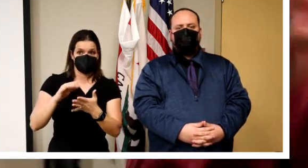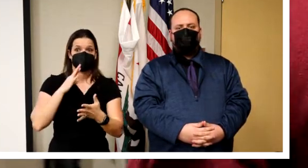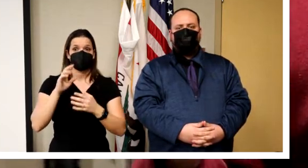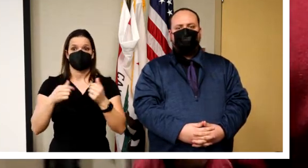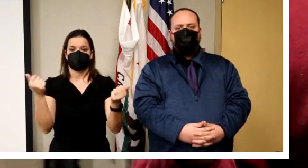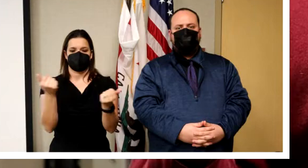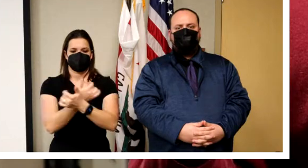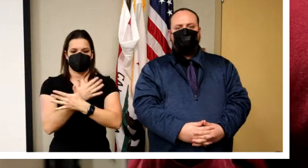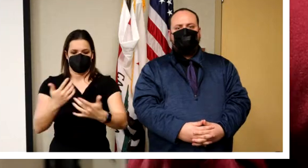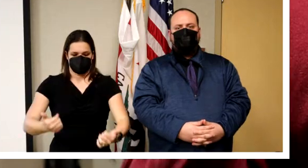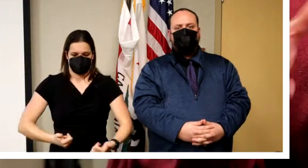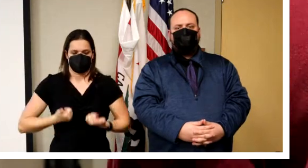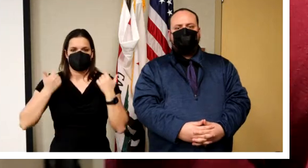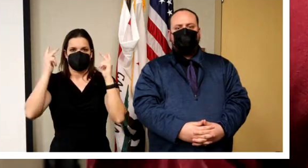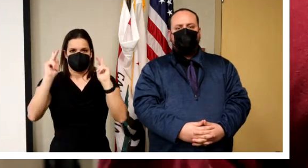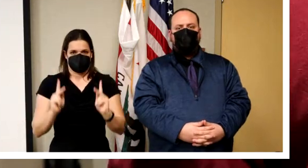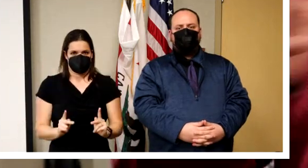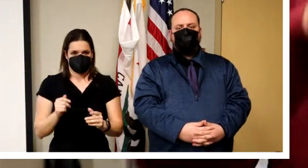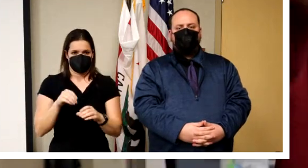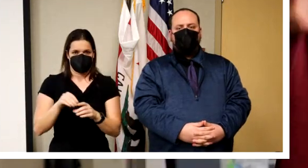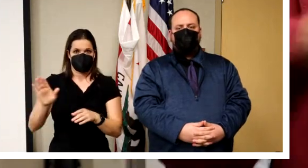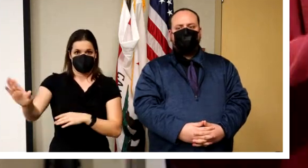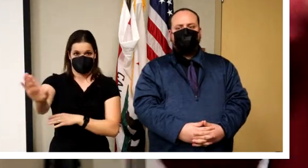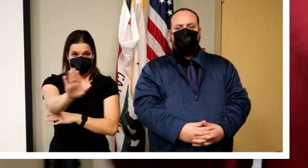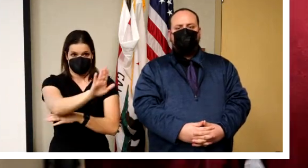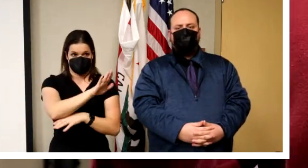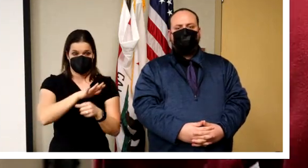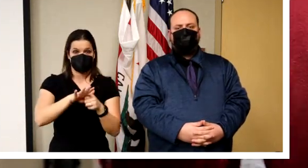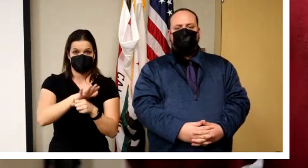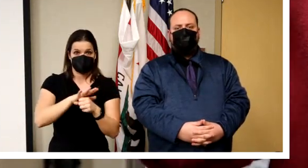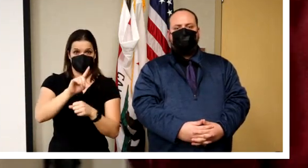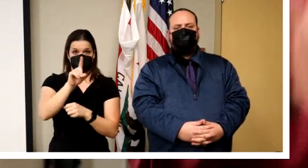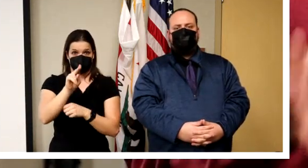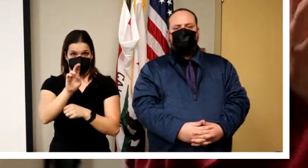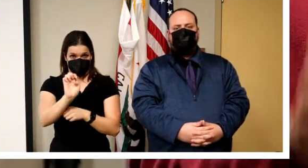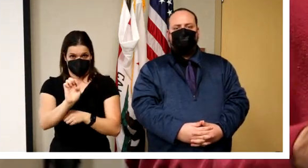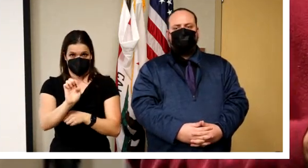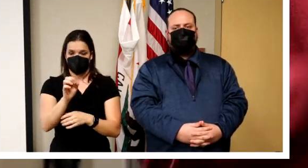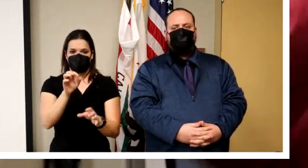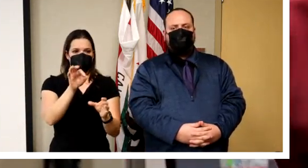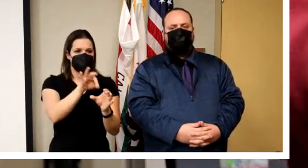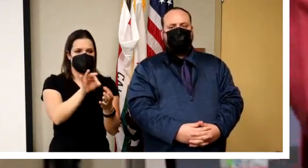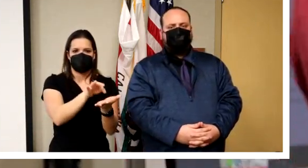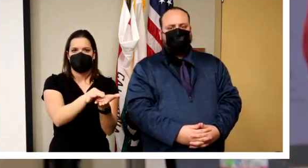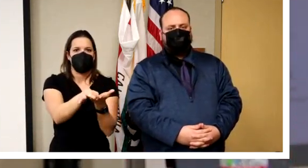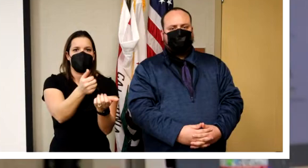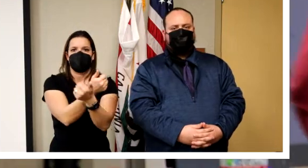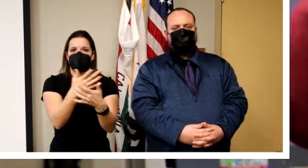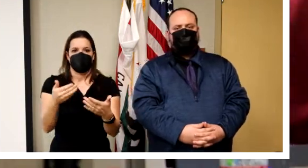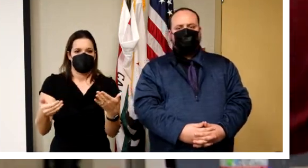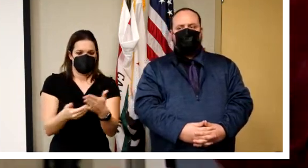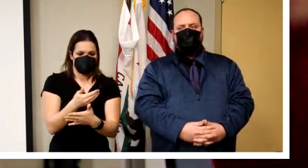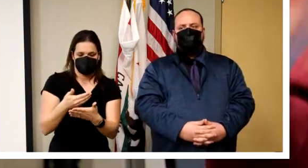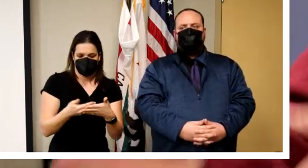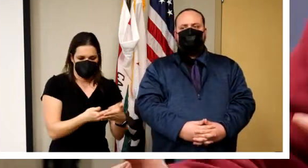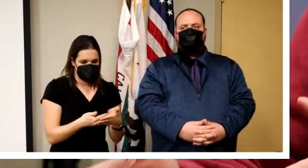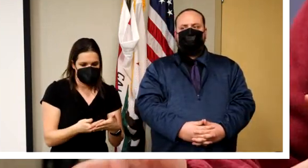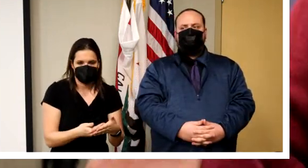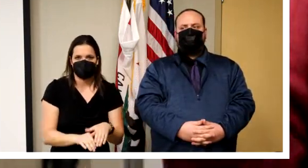about every living heartbeat in your district and in your zone, right? We count every single person, newborn